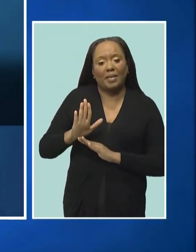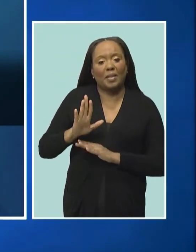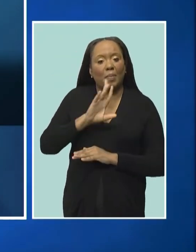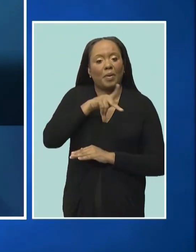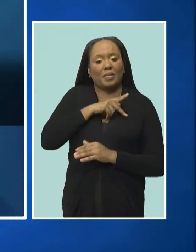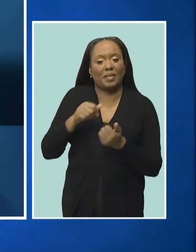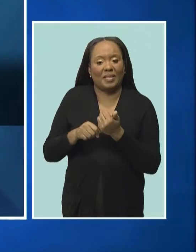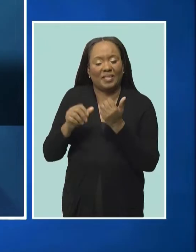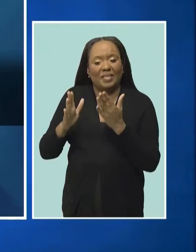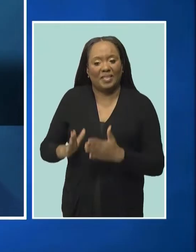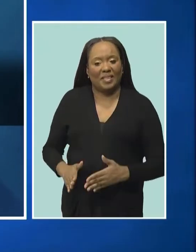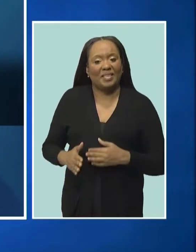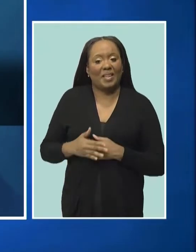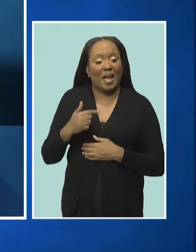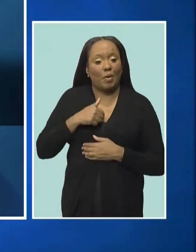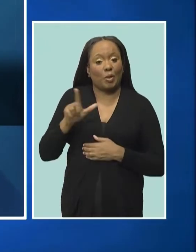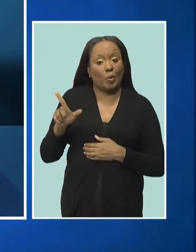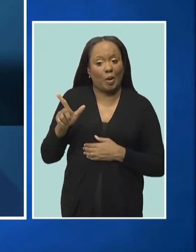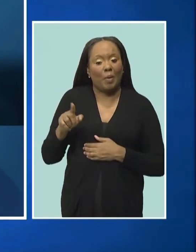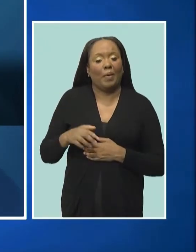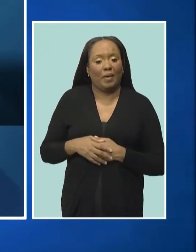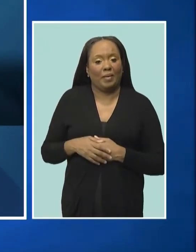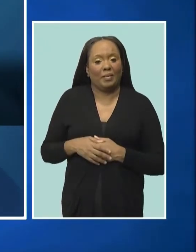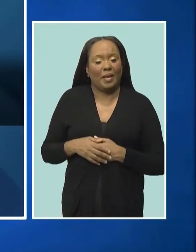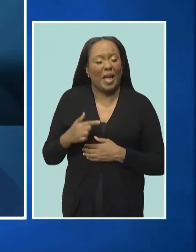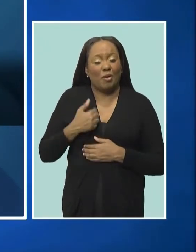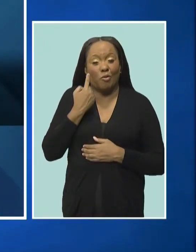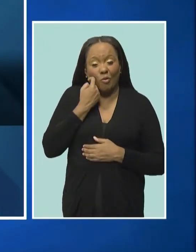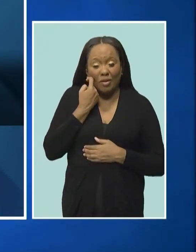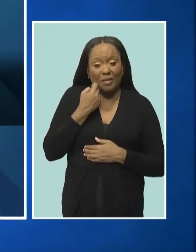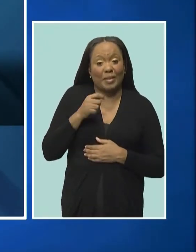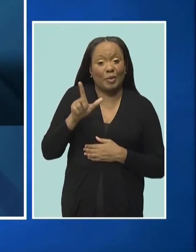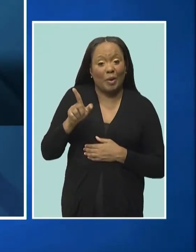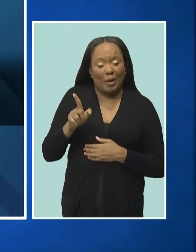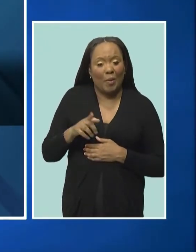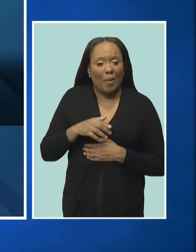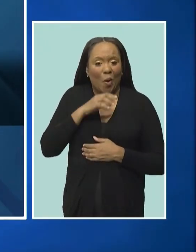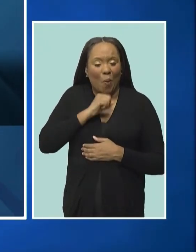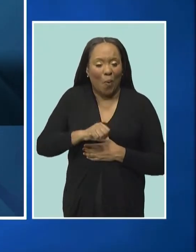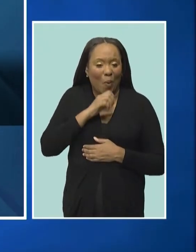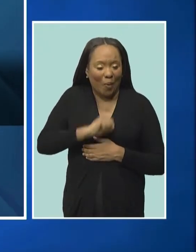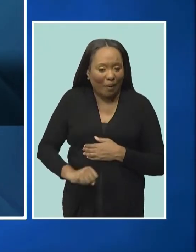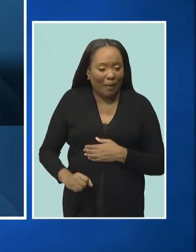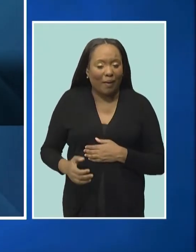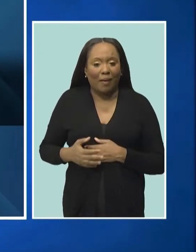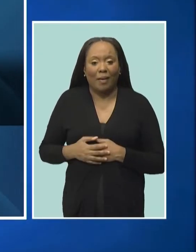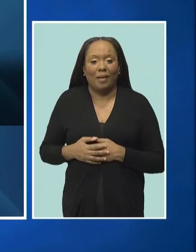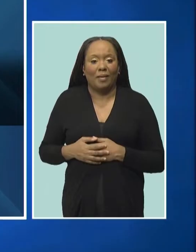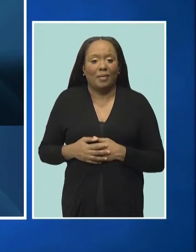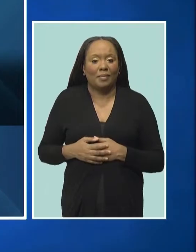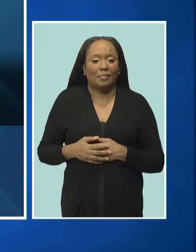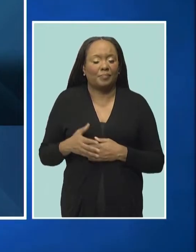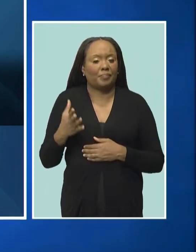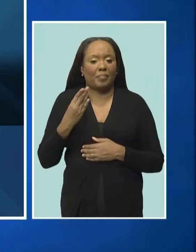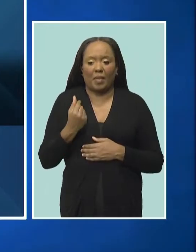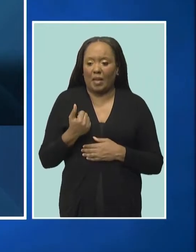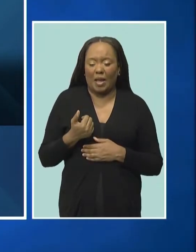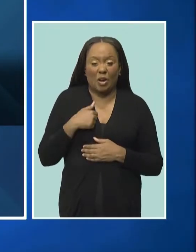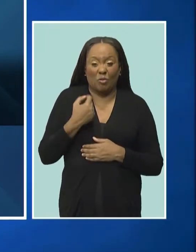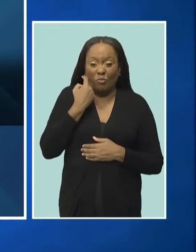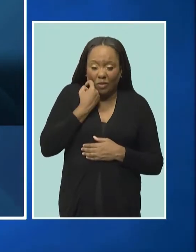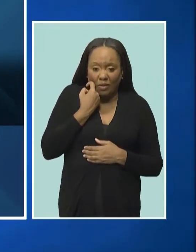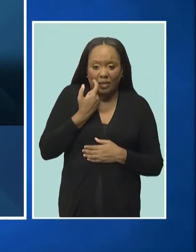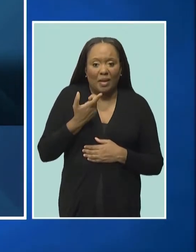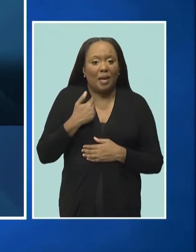21, October the 1st. The election was January 1991, I believe. And, within those weeks, as you say, with a